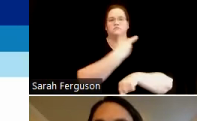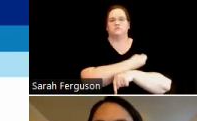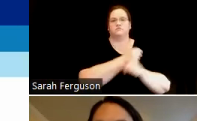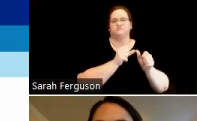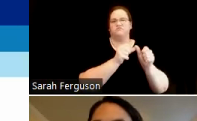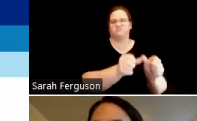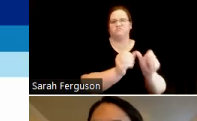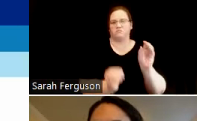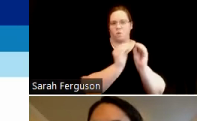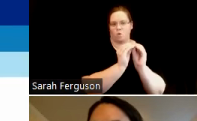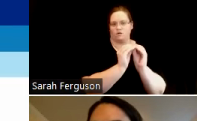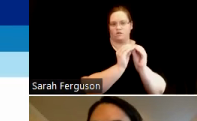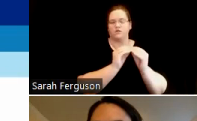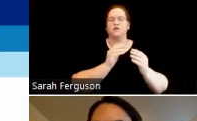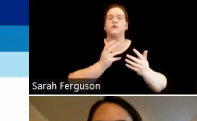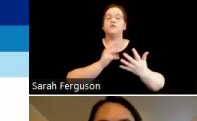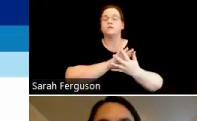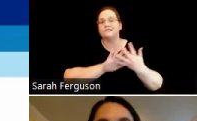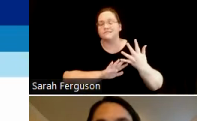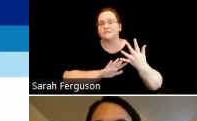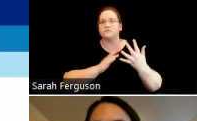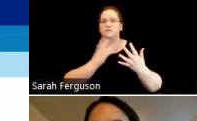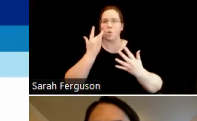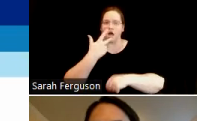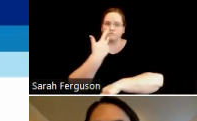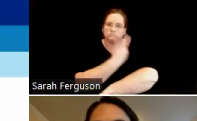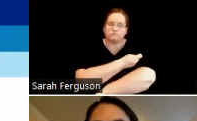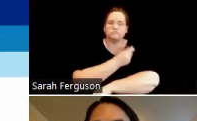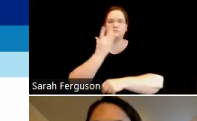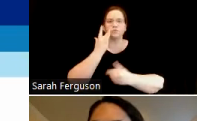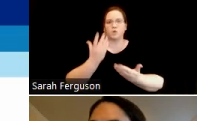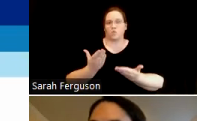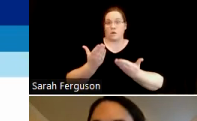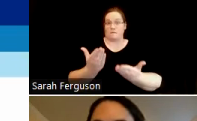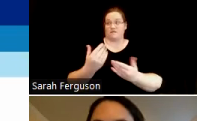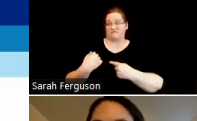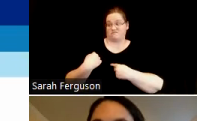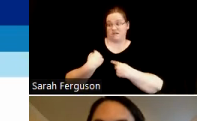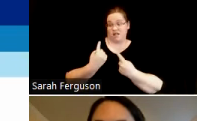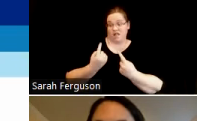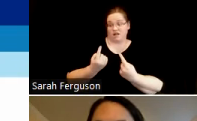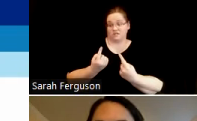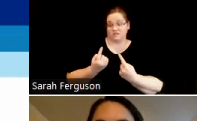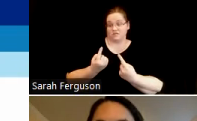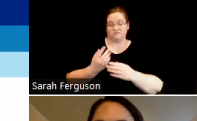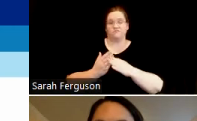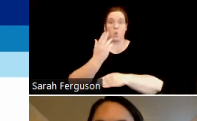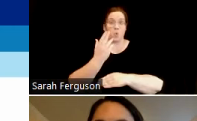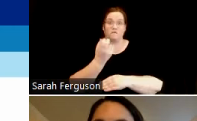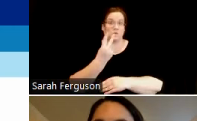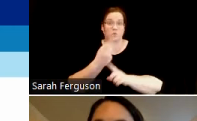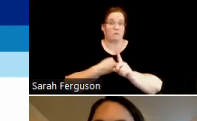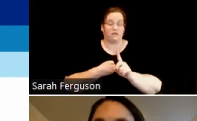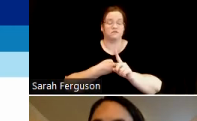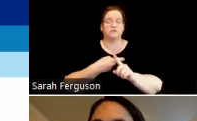and what we've been recommending for the last more than 12 months now to